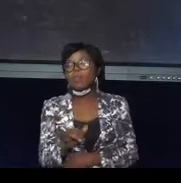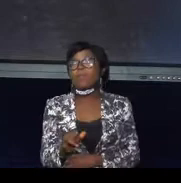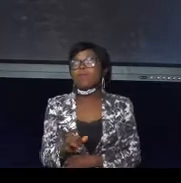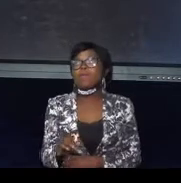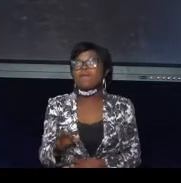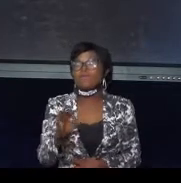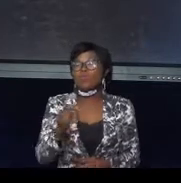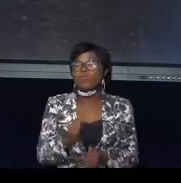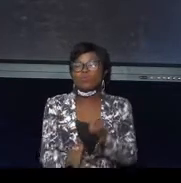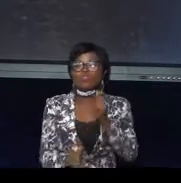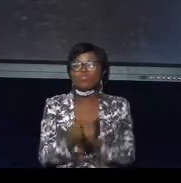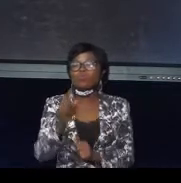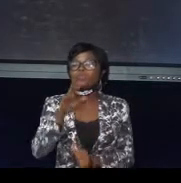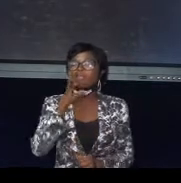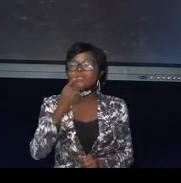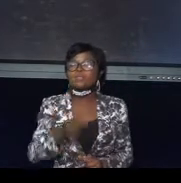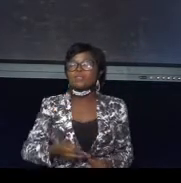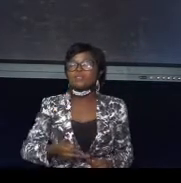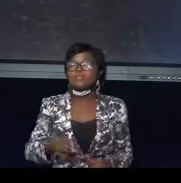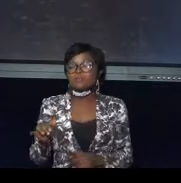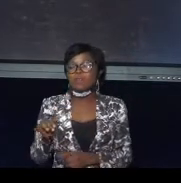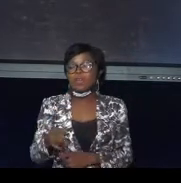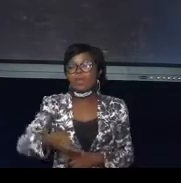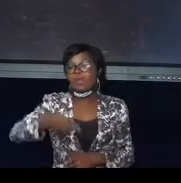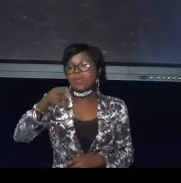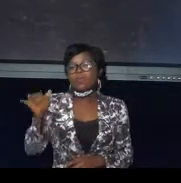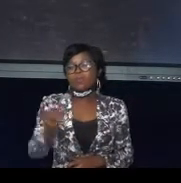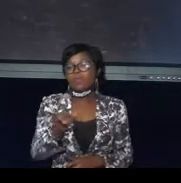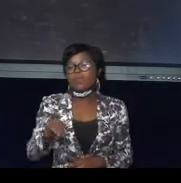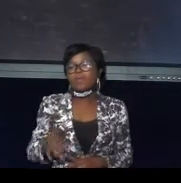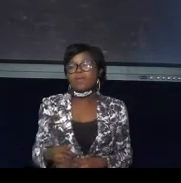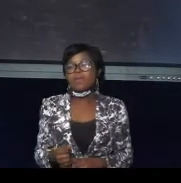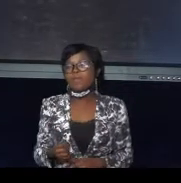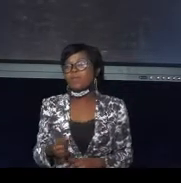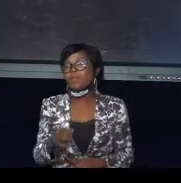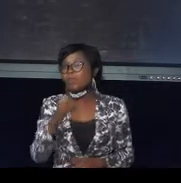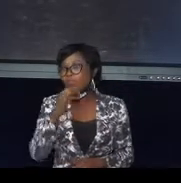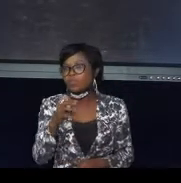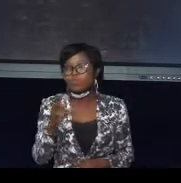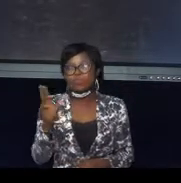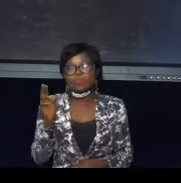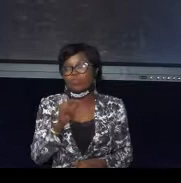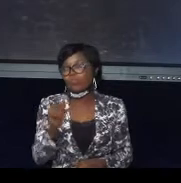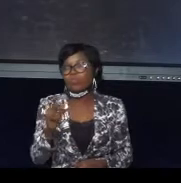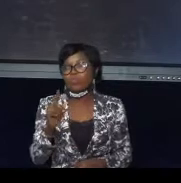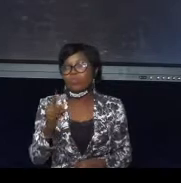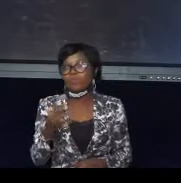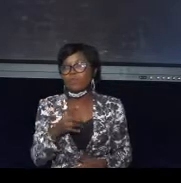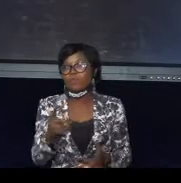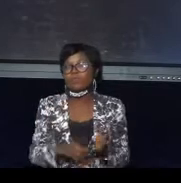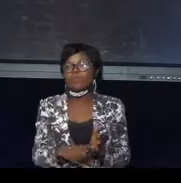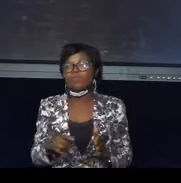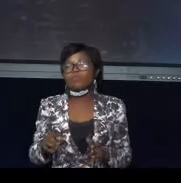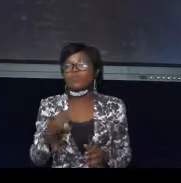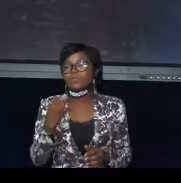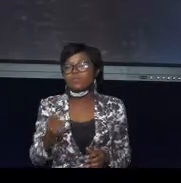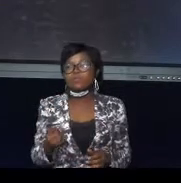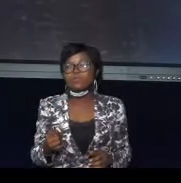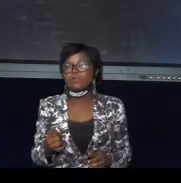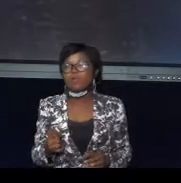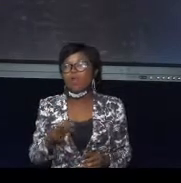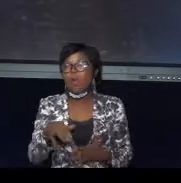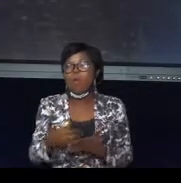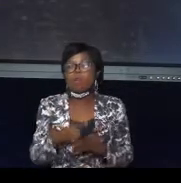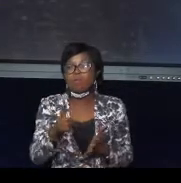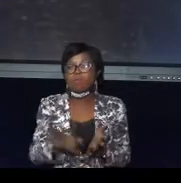used to divide. So which one is the highest common factor? Is it 3, 2, or 2? Well, it's none of these. To get the highest common factor, we simply have